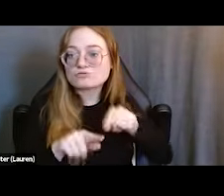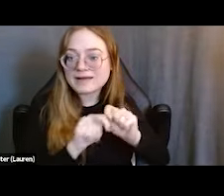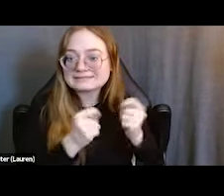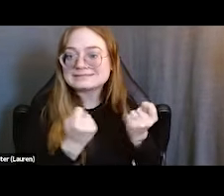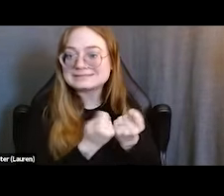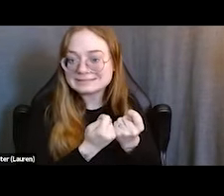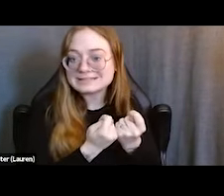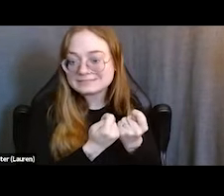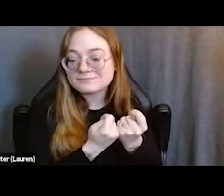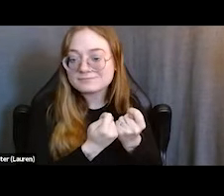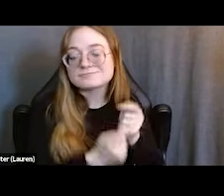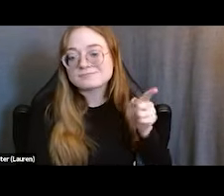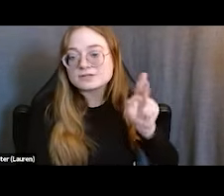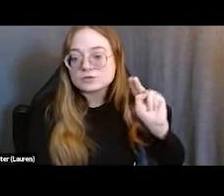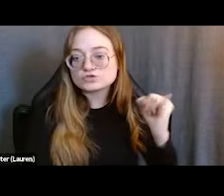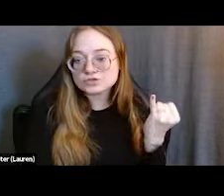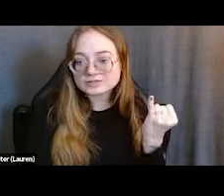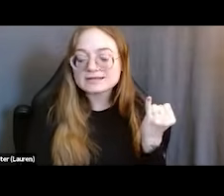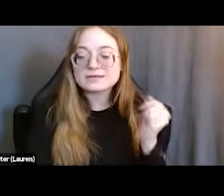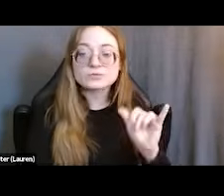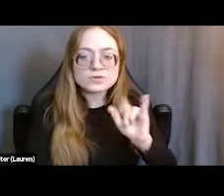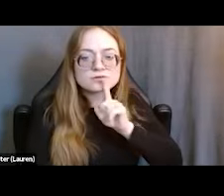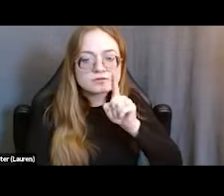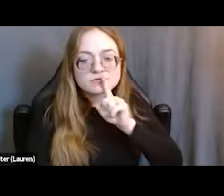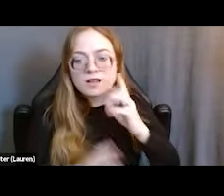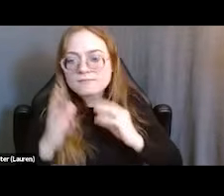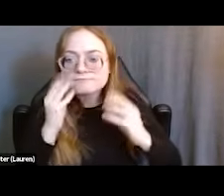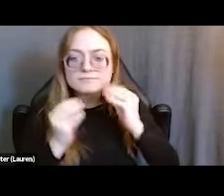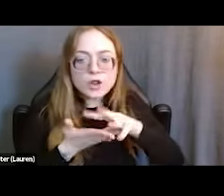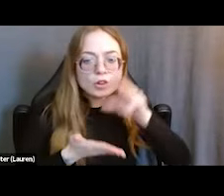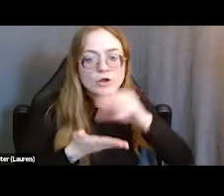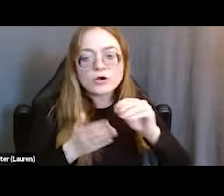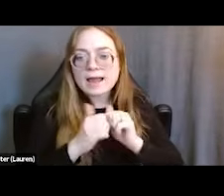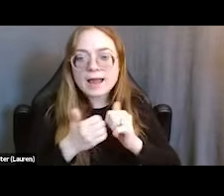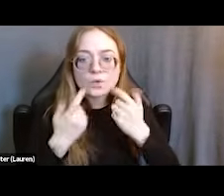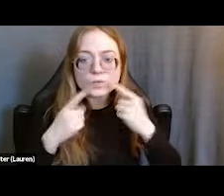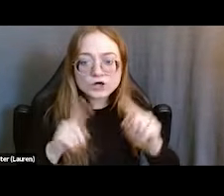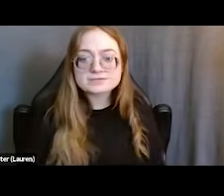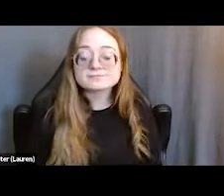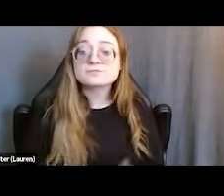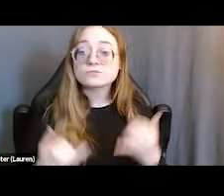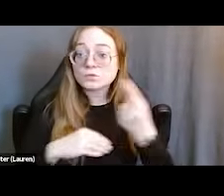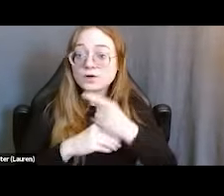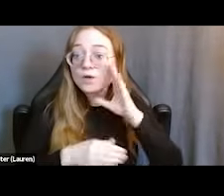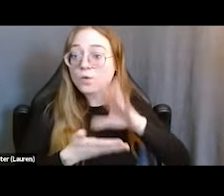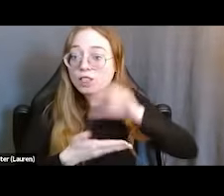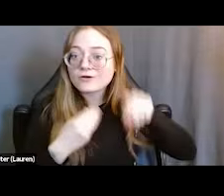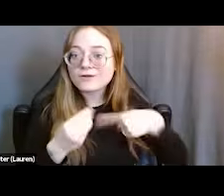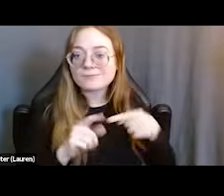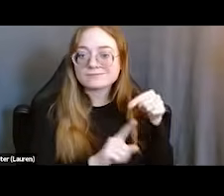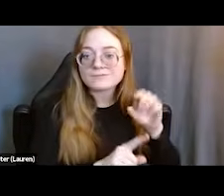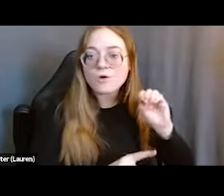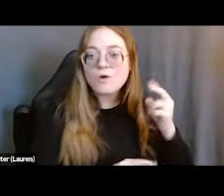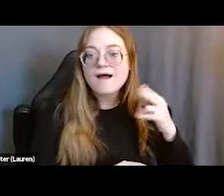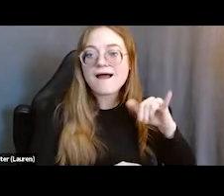stabilization teams in New Jersey to really learn what it is and how it's working. Today, you're going to learn a little bit more about Ohio's work, which we like